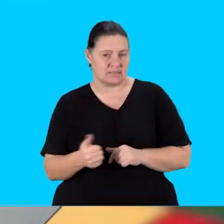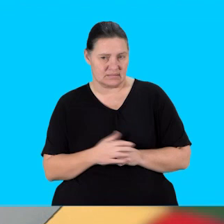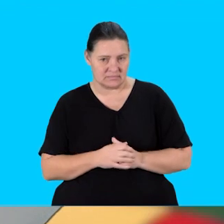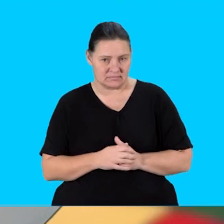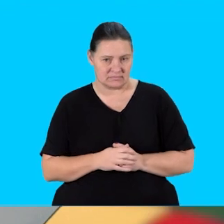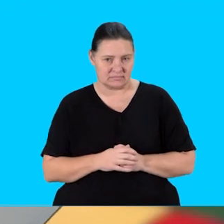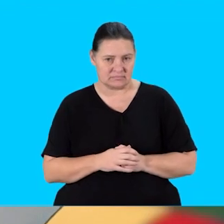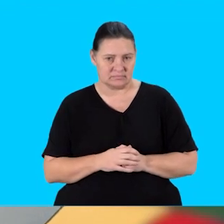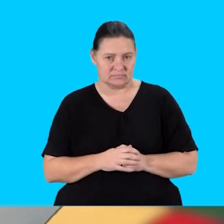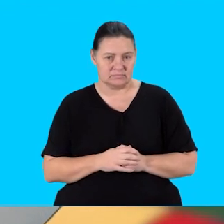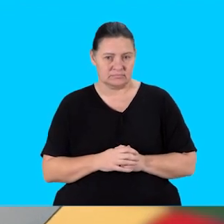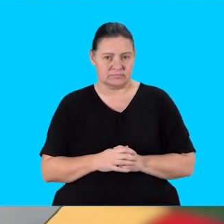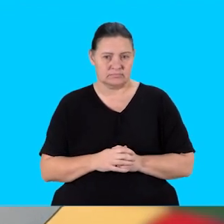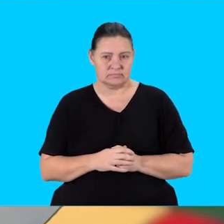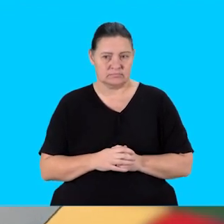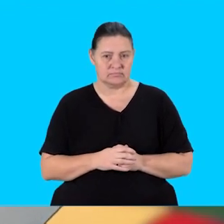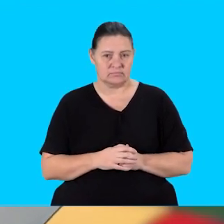one.